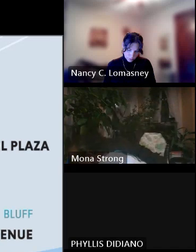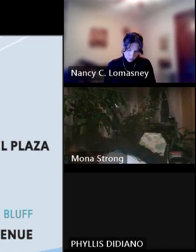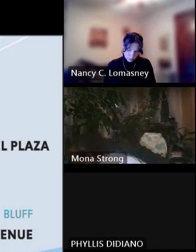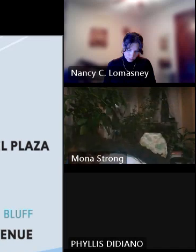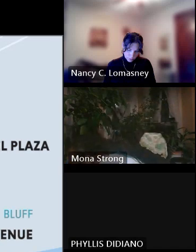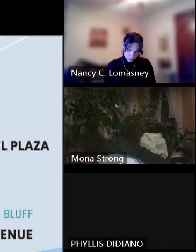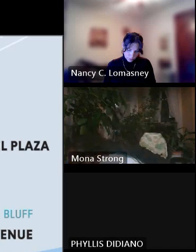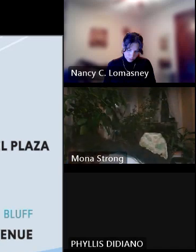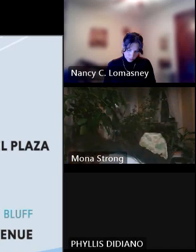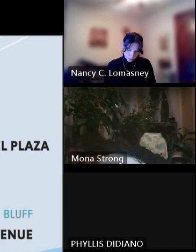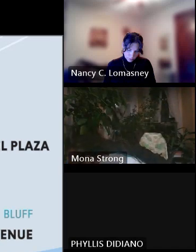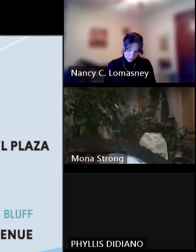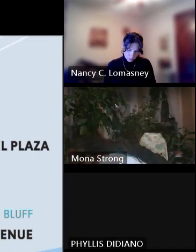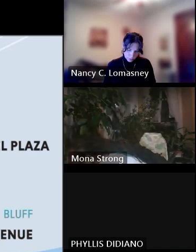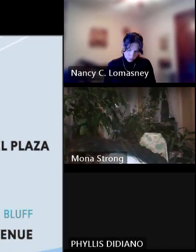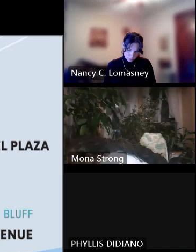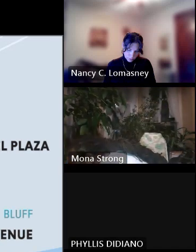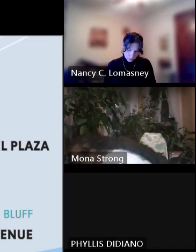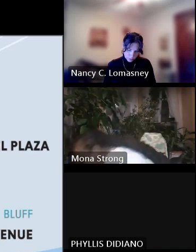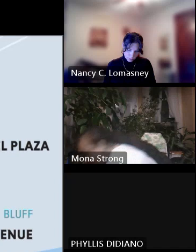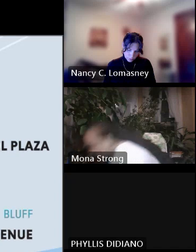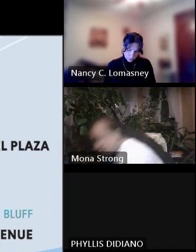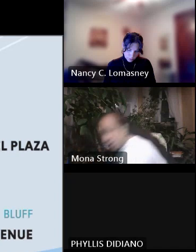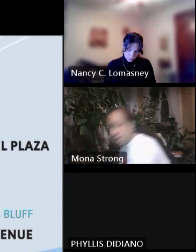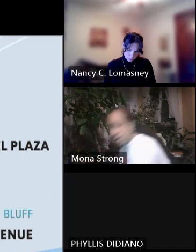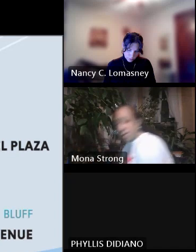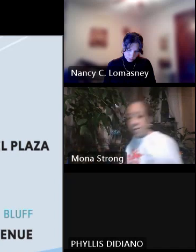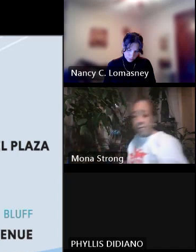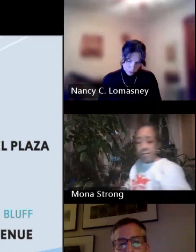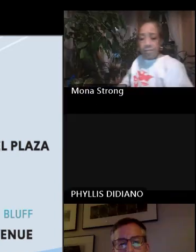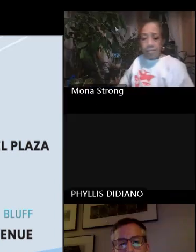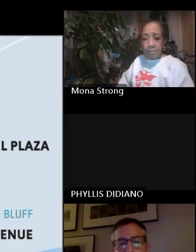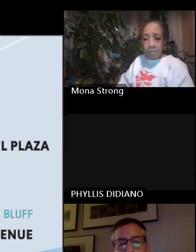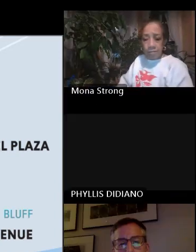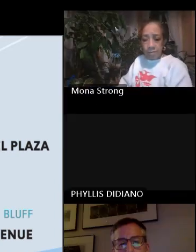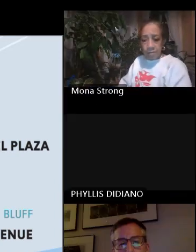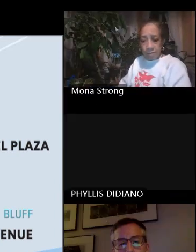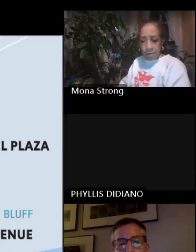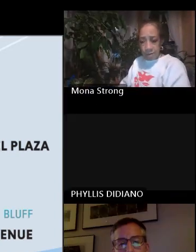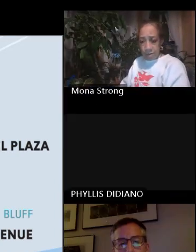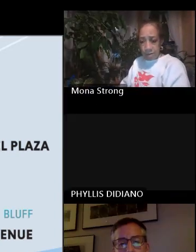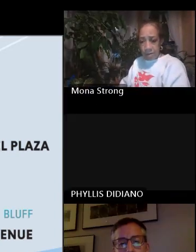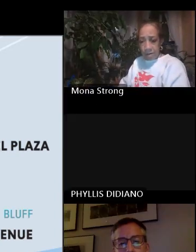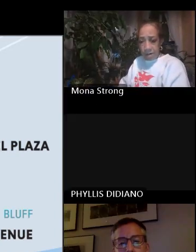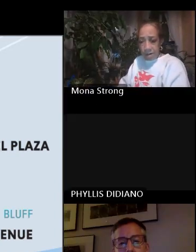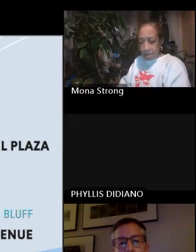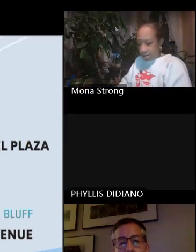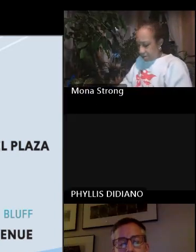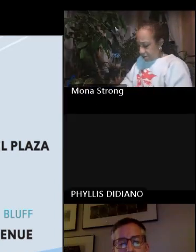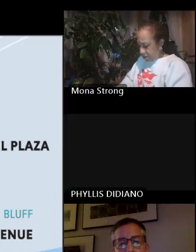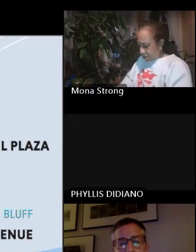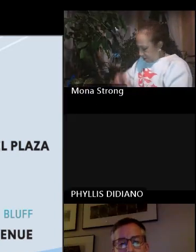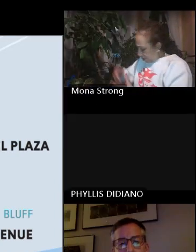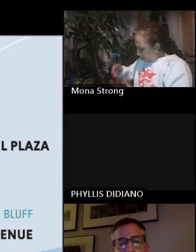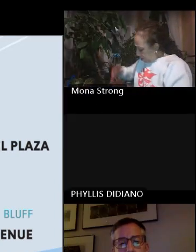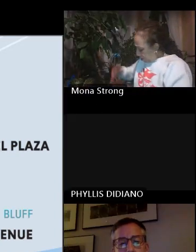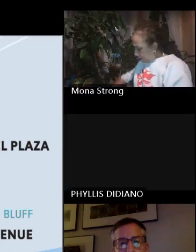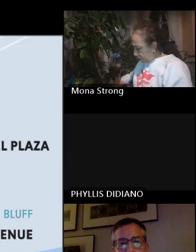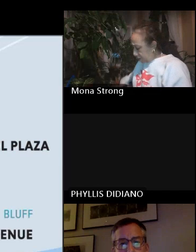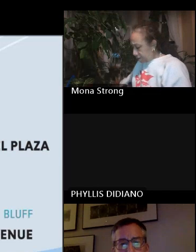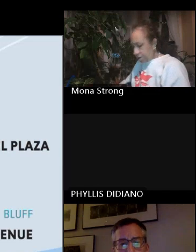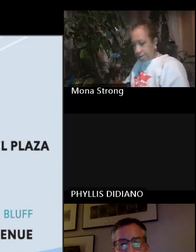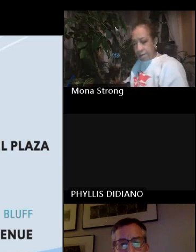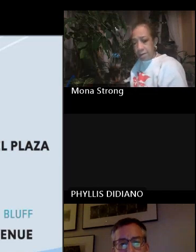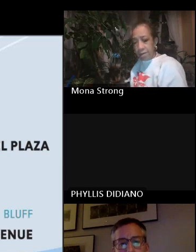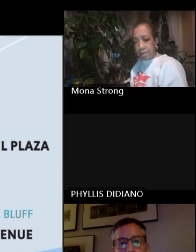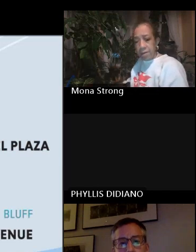that. And yes, you would take the blue line to Washington Junction. And then the schedules